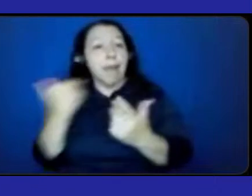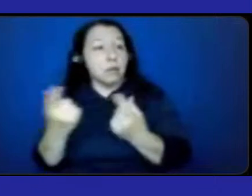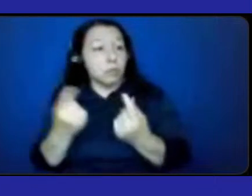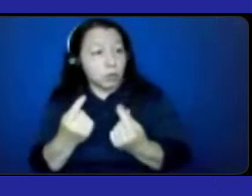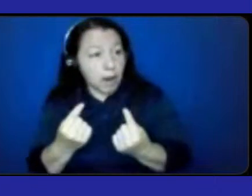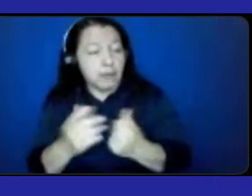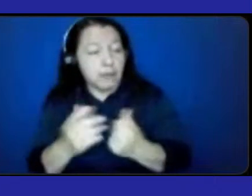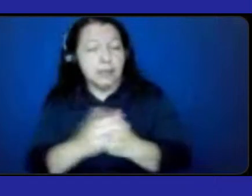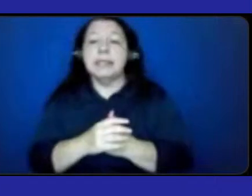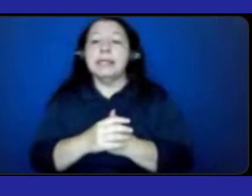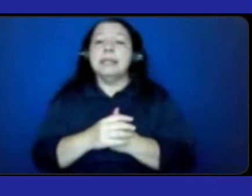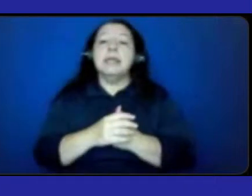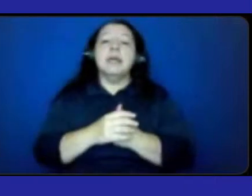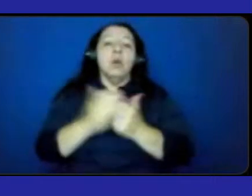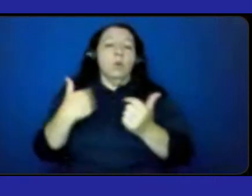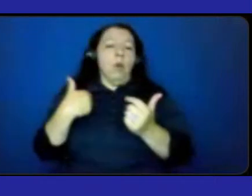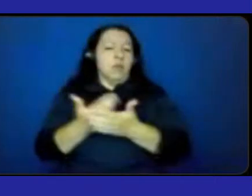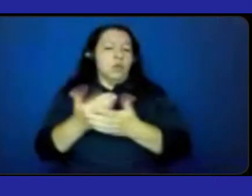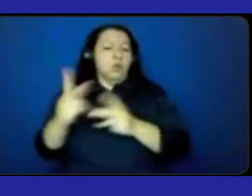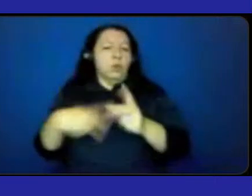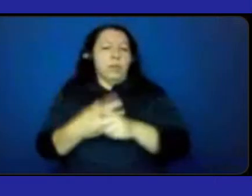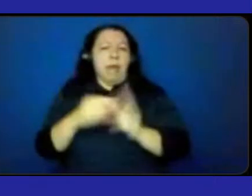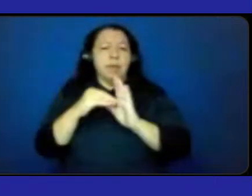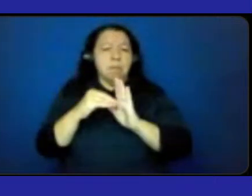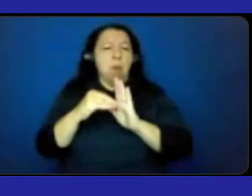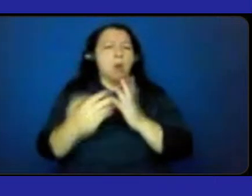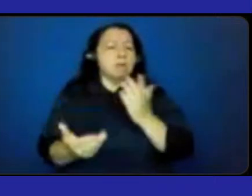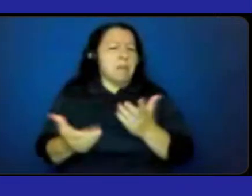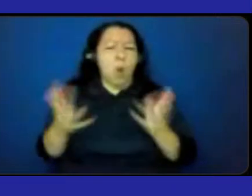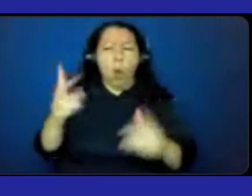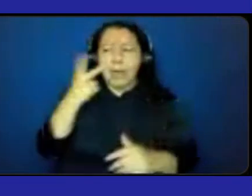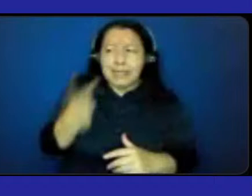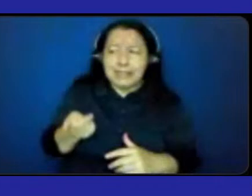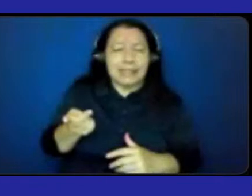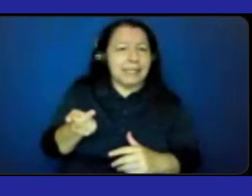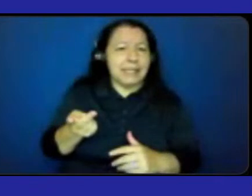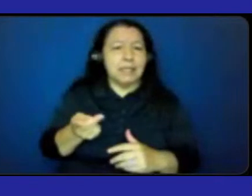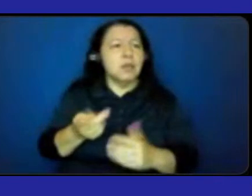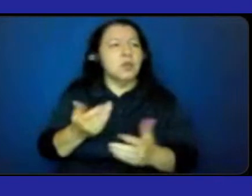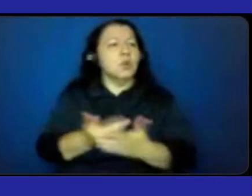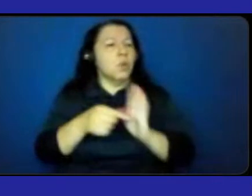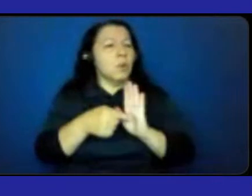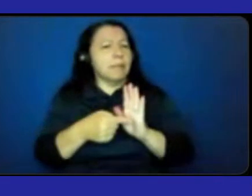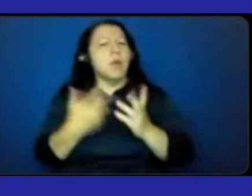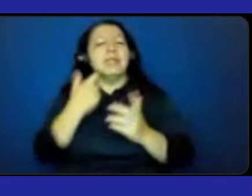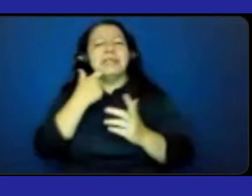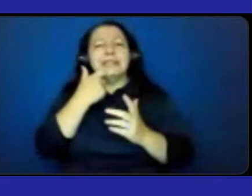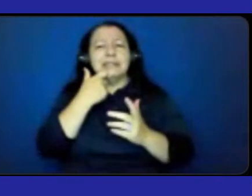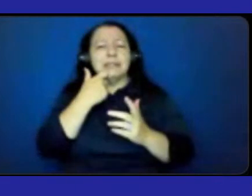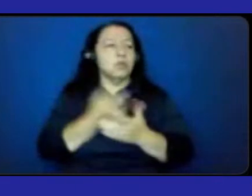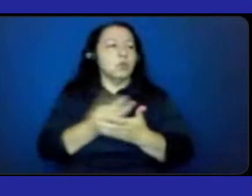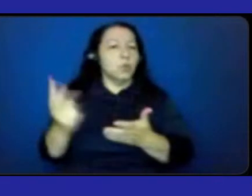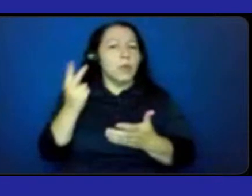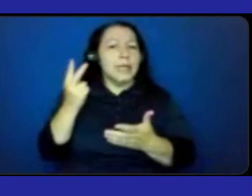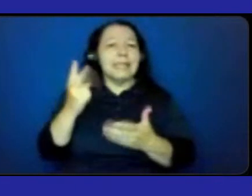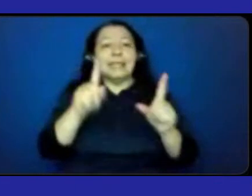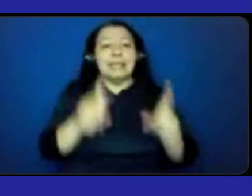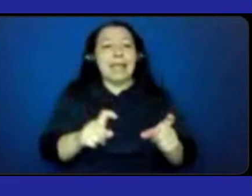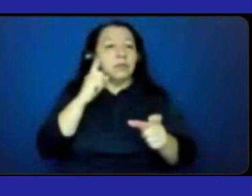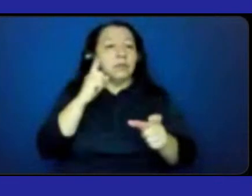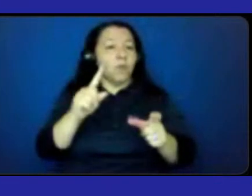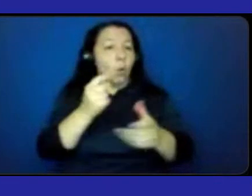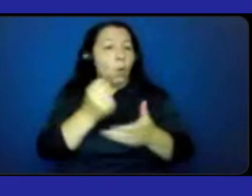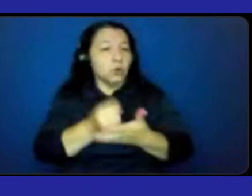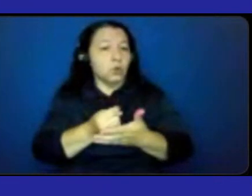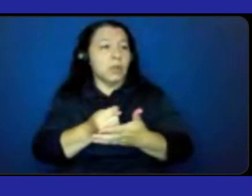And then we have these new types of models that you may have seen launching over the last couple of weeks here, the test to treat